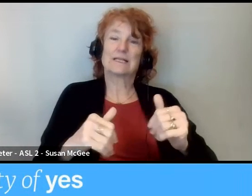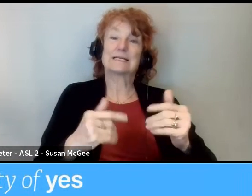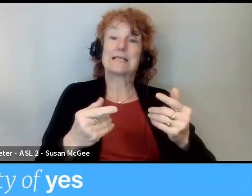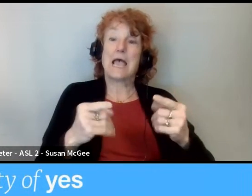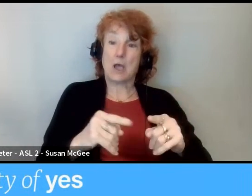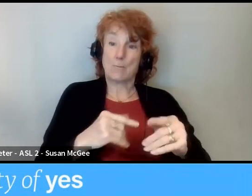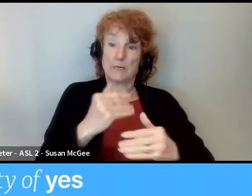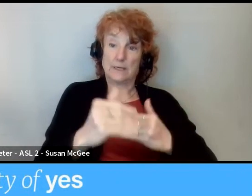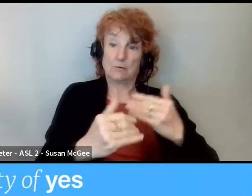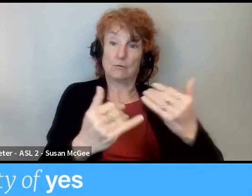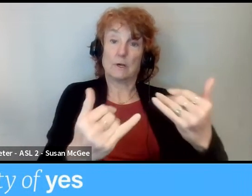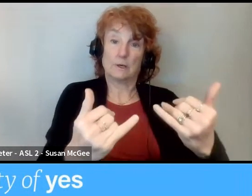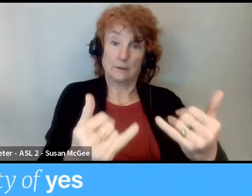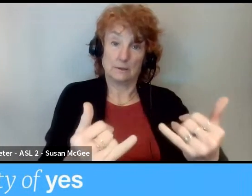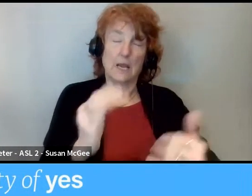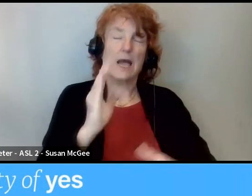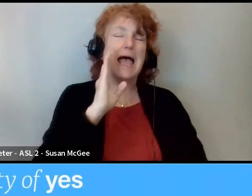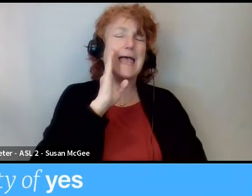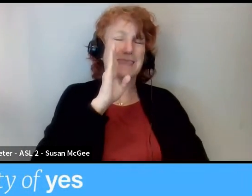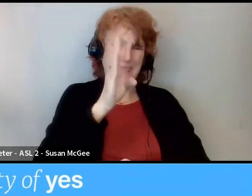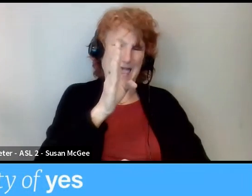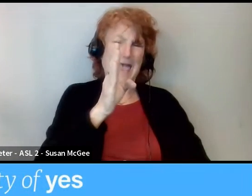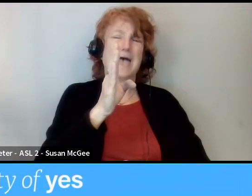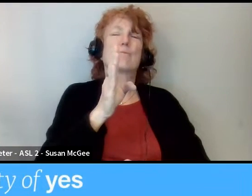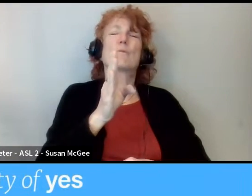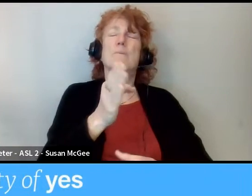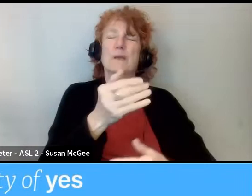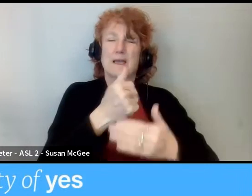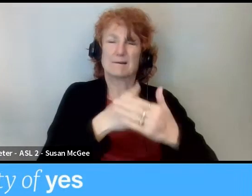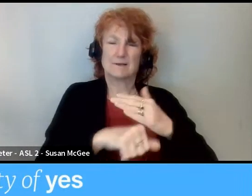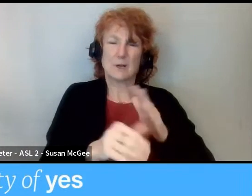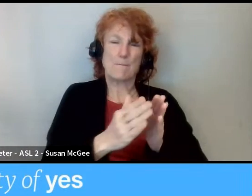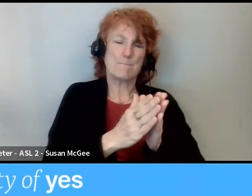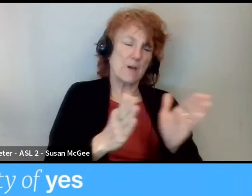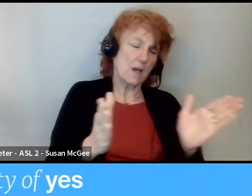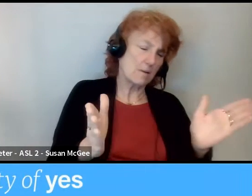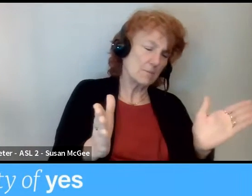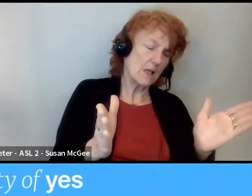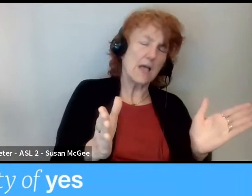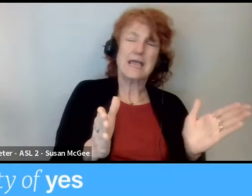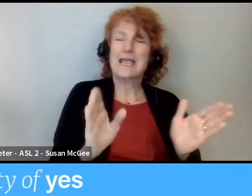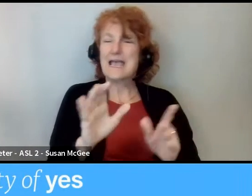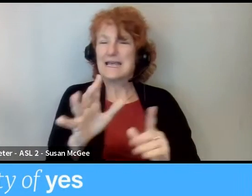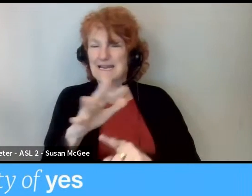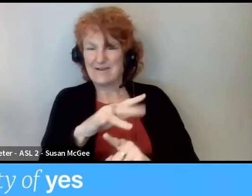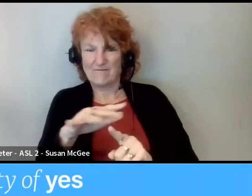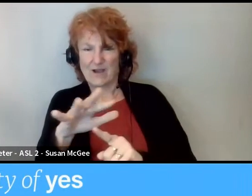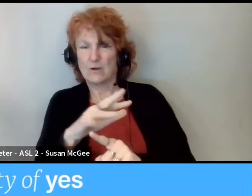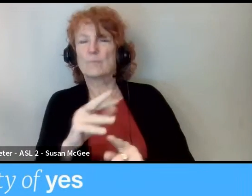full environmental and public review. But it is a different and a complementary process to the one we're talking